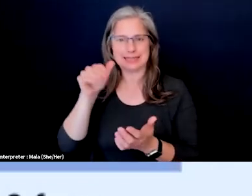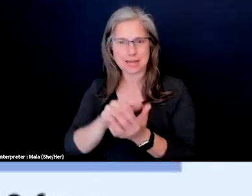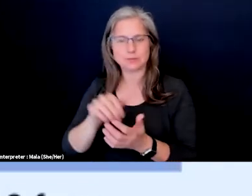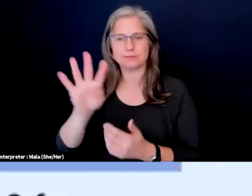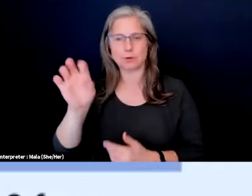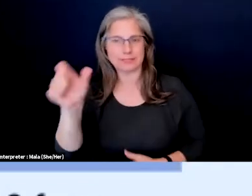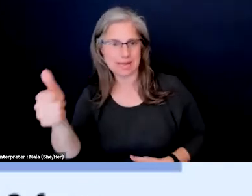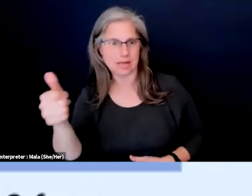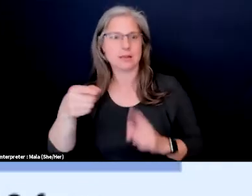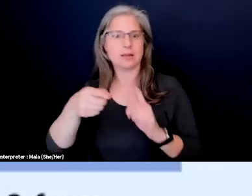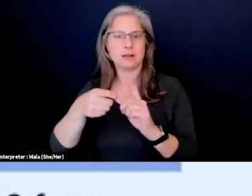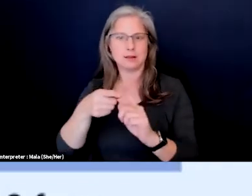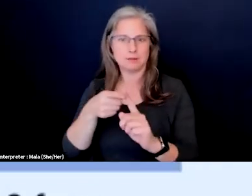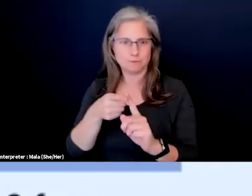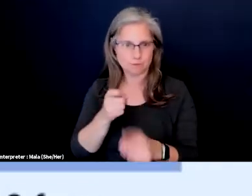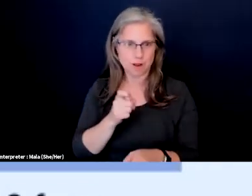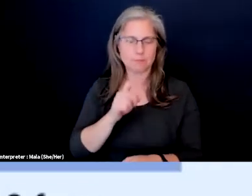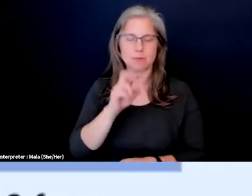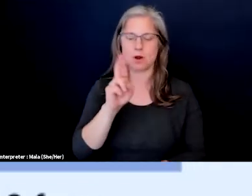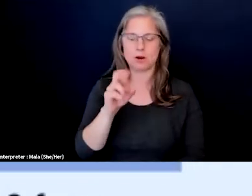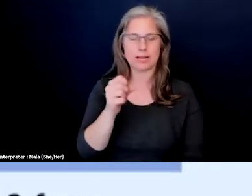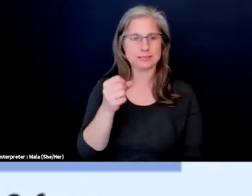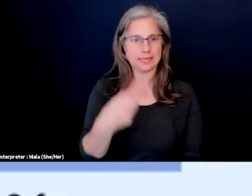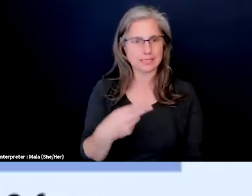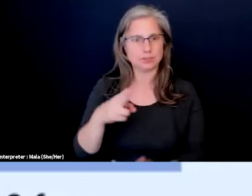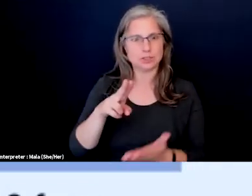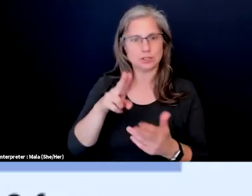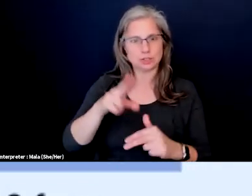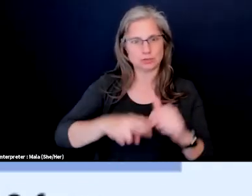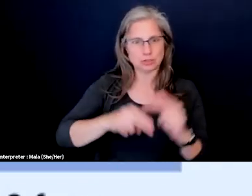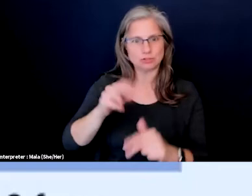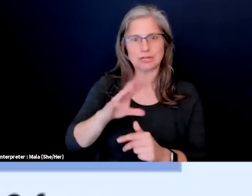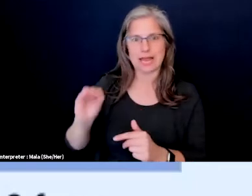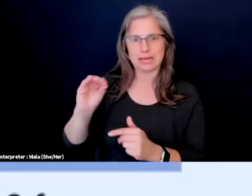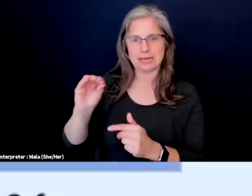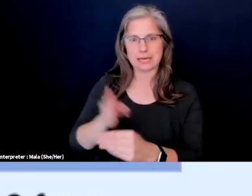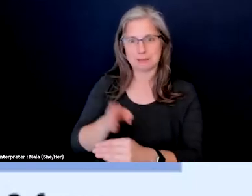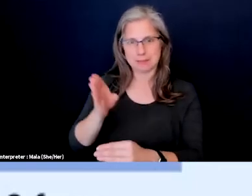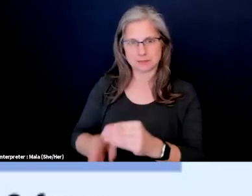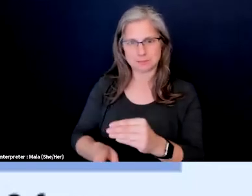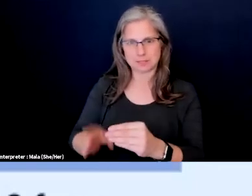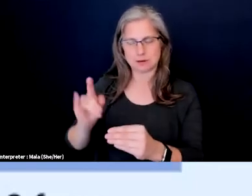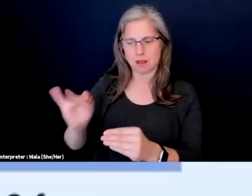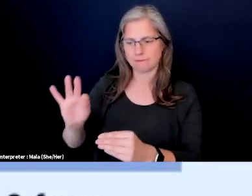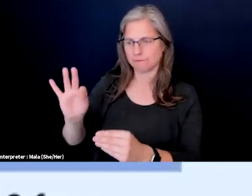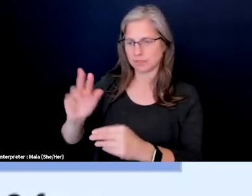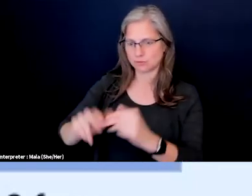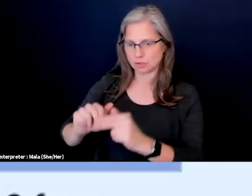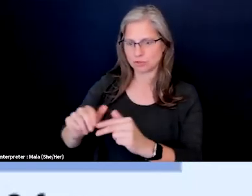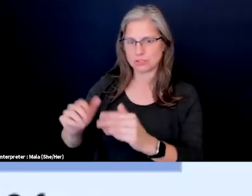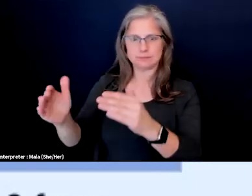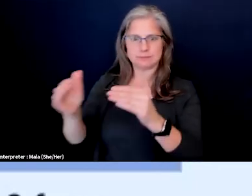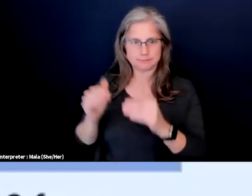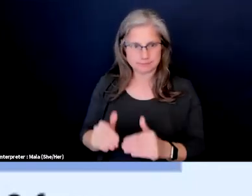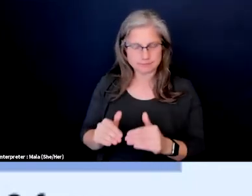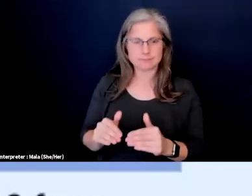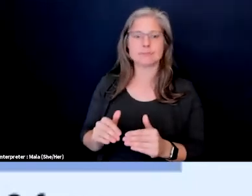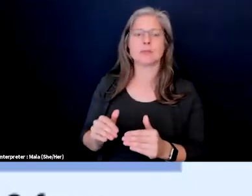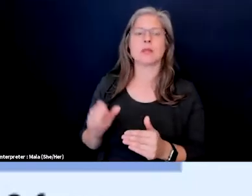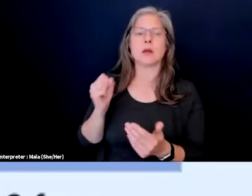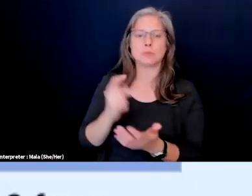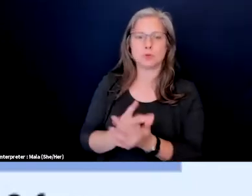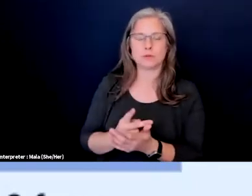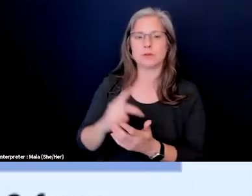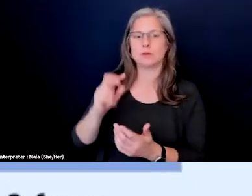$6,926,410 from RSH Construction and commencement of construction, and also the approval of reallocation